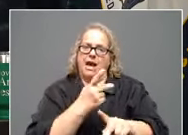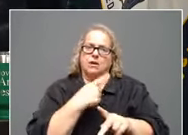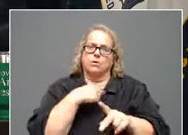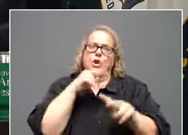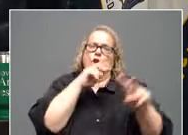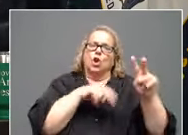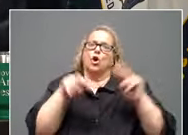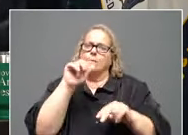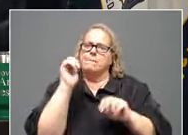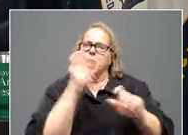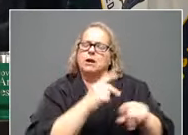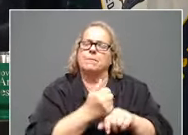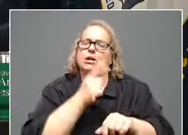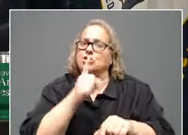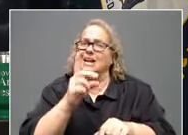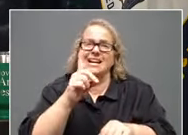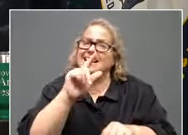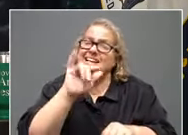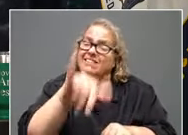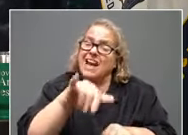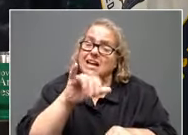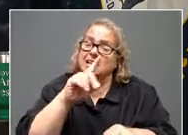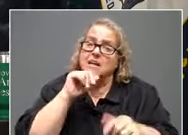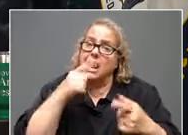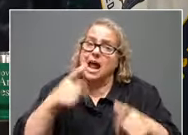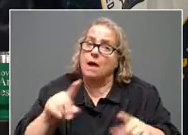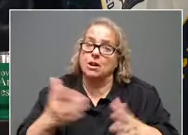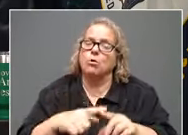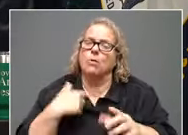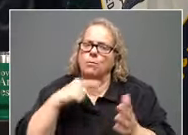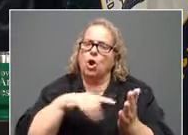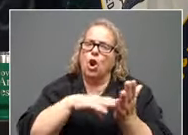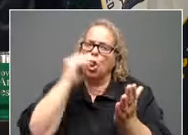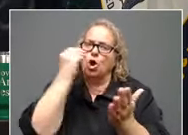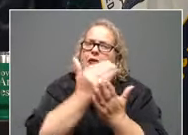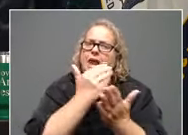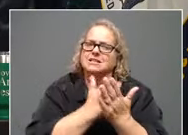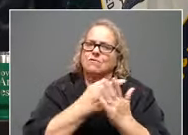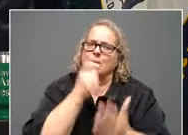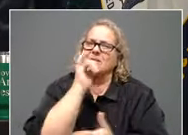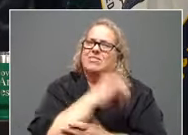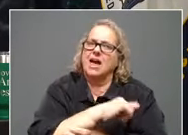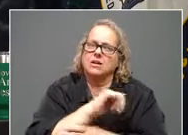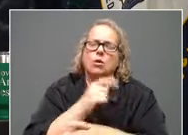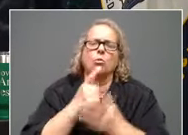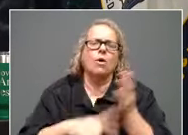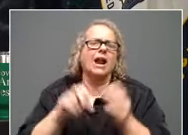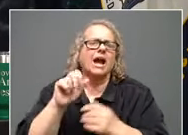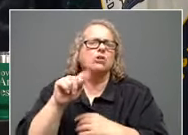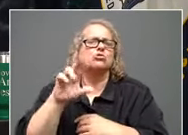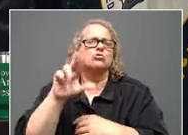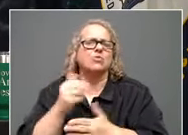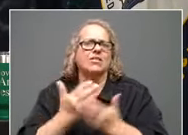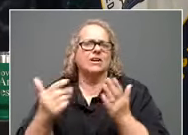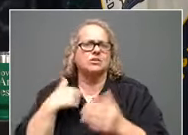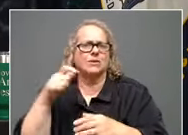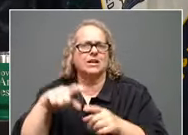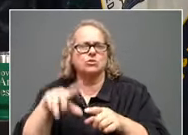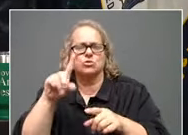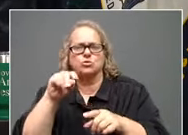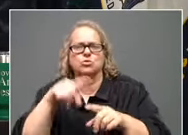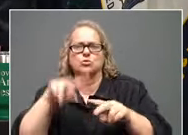didn't occur here, that we learn lessons from it about what extra needs to be done. It